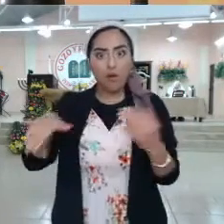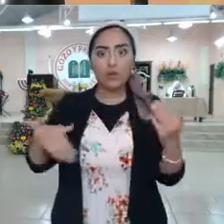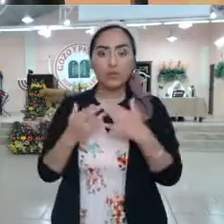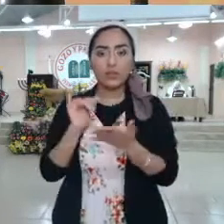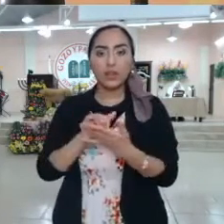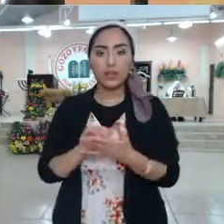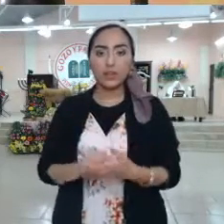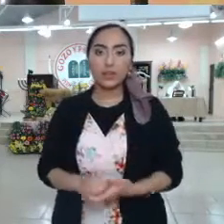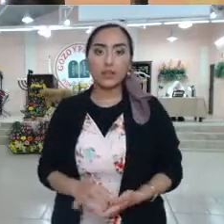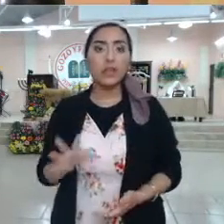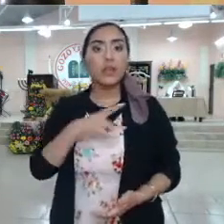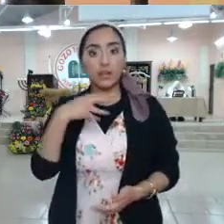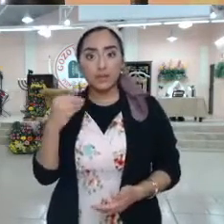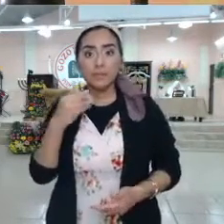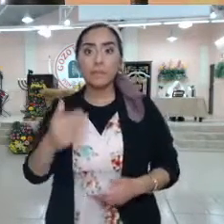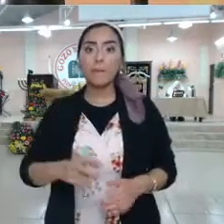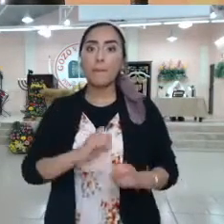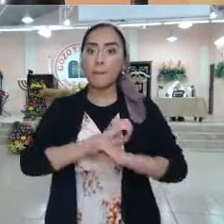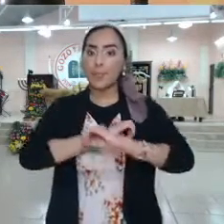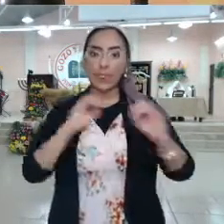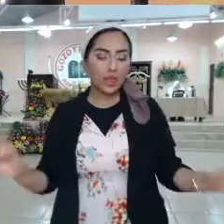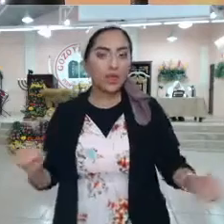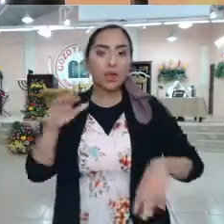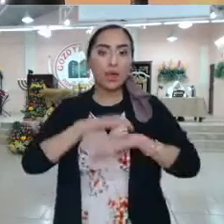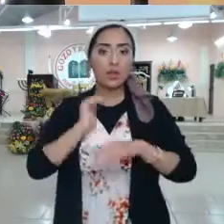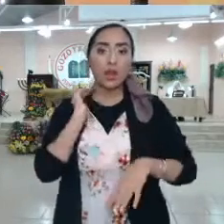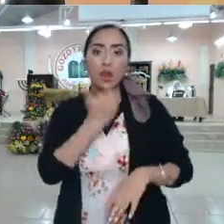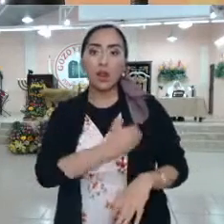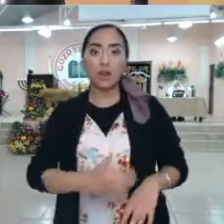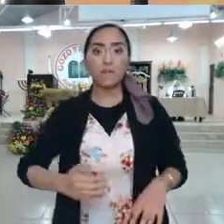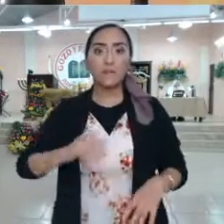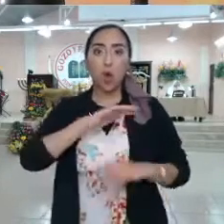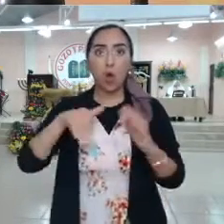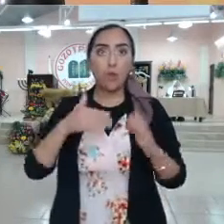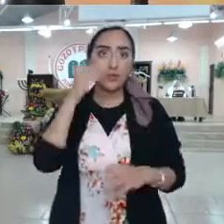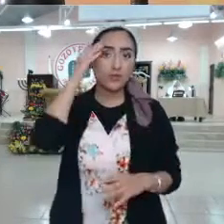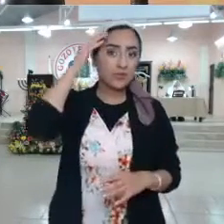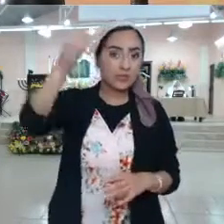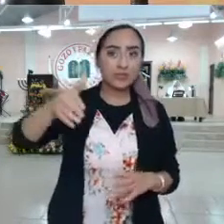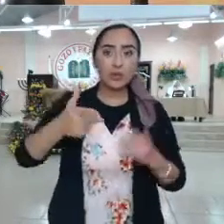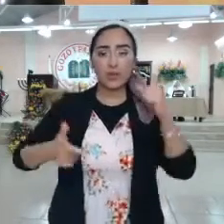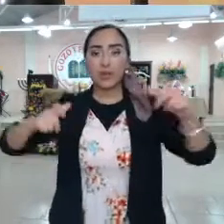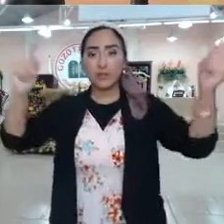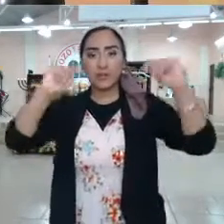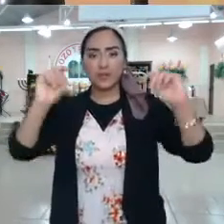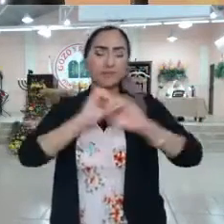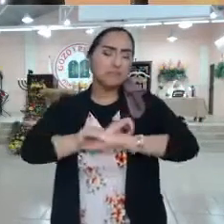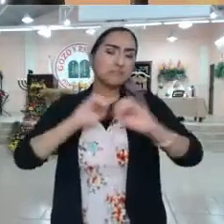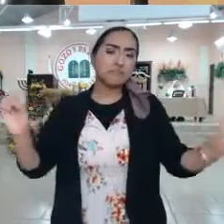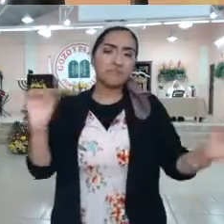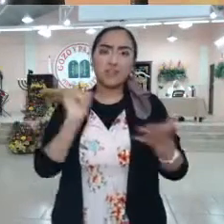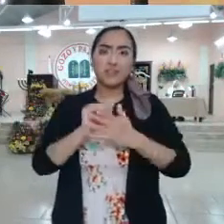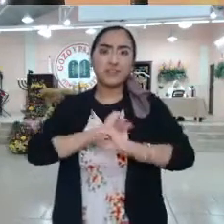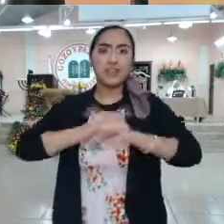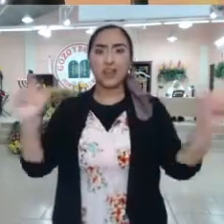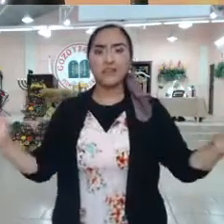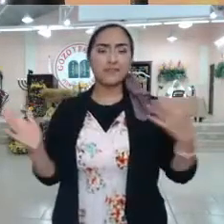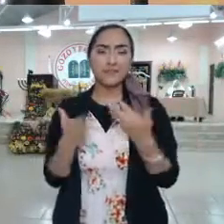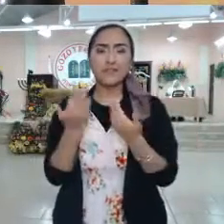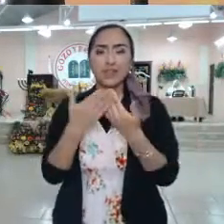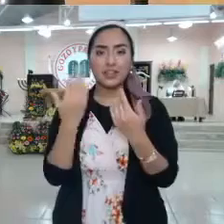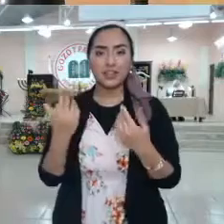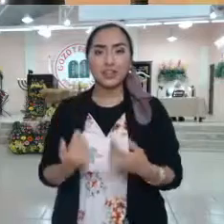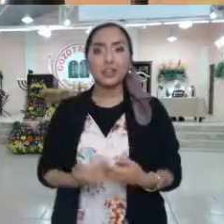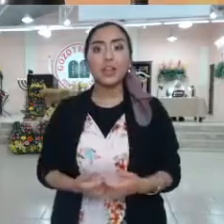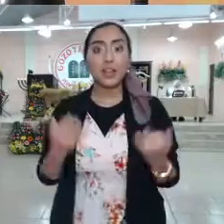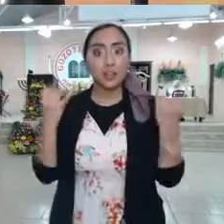eso. it means all of that. Y entonces no And then, lloverá sobre nuestra cabeza todo Over lo our que head viene is para not la going to tribulación. rain everything that is Punto. coming for the Así de tribulation. That's sencillo. it, just as